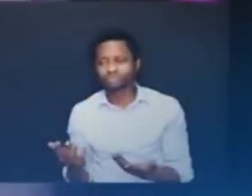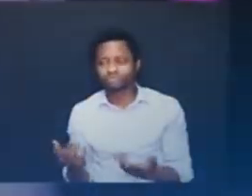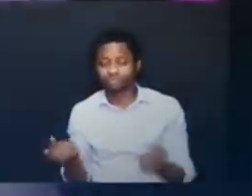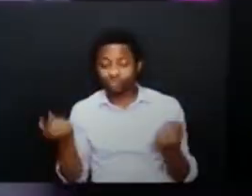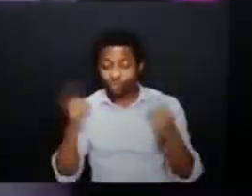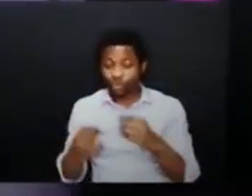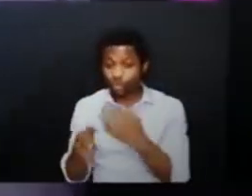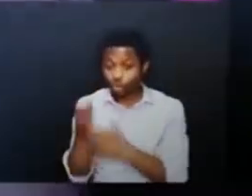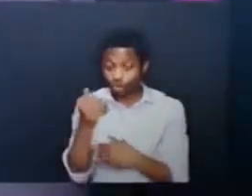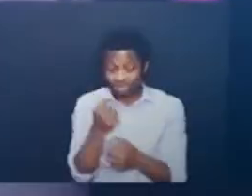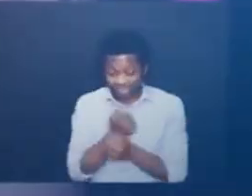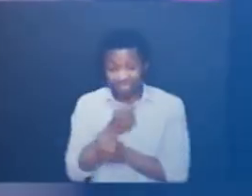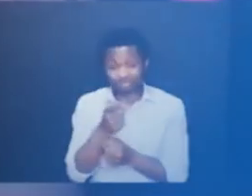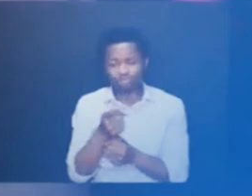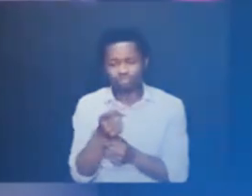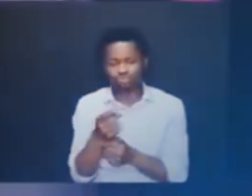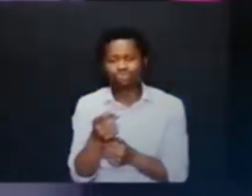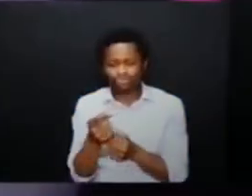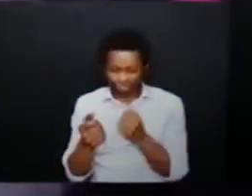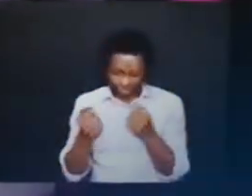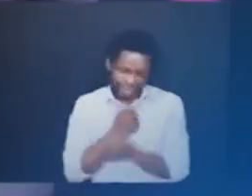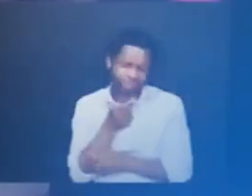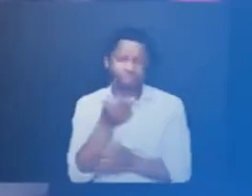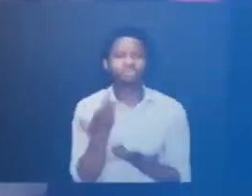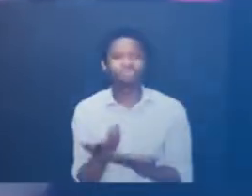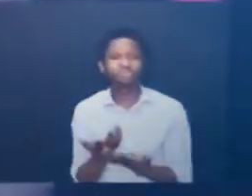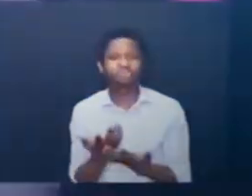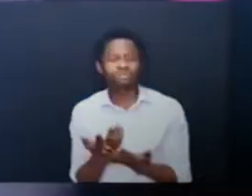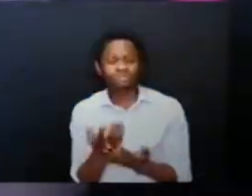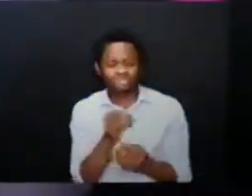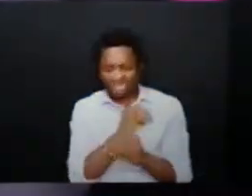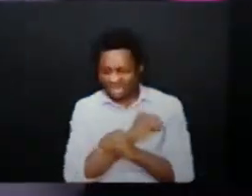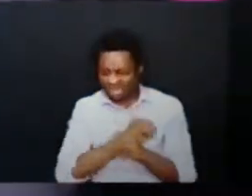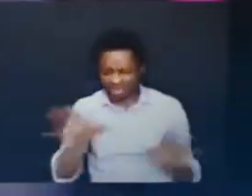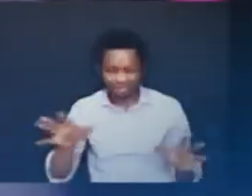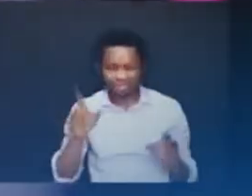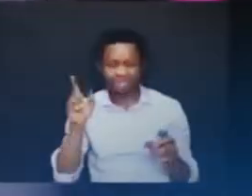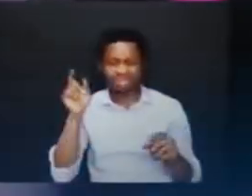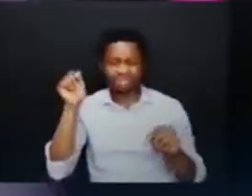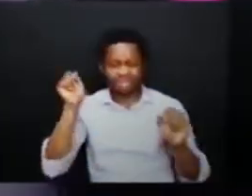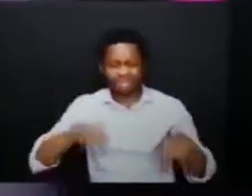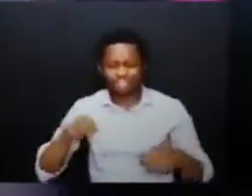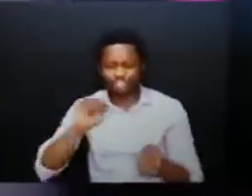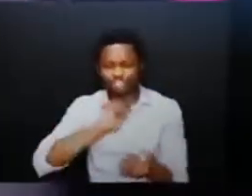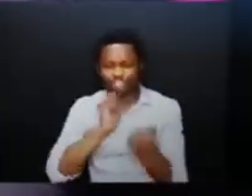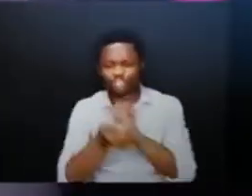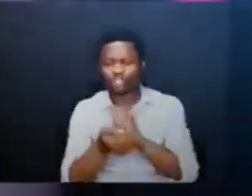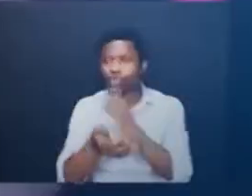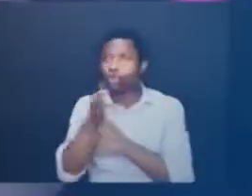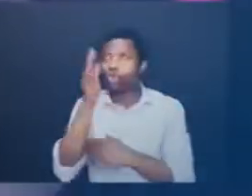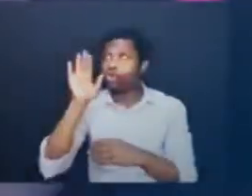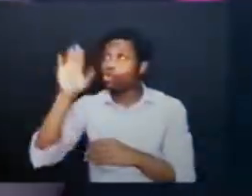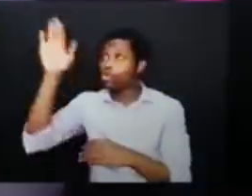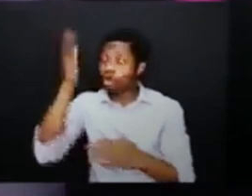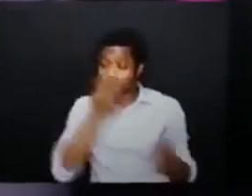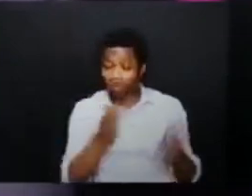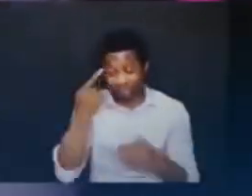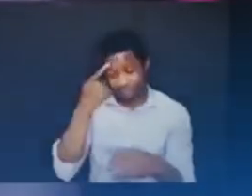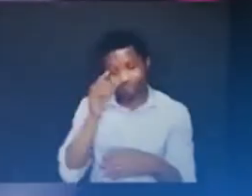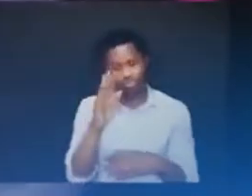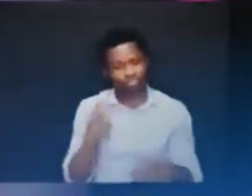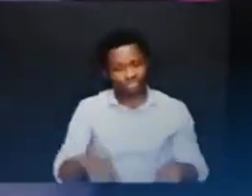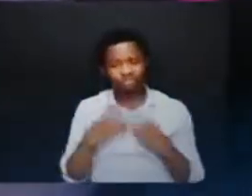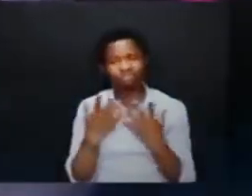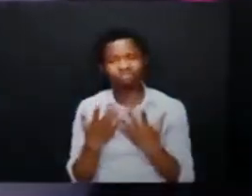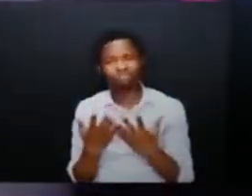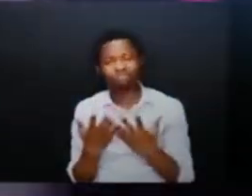when God loves you, he loves you. And nothing can thwart his plans for your life. The